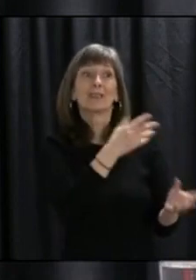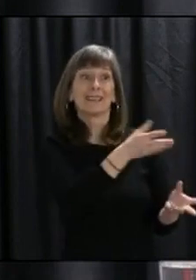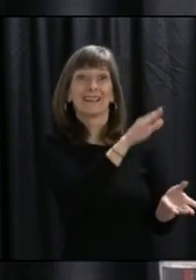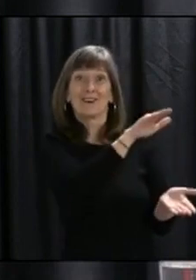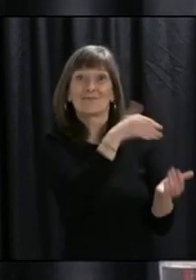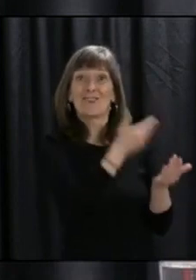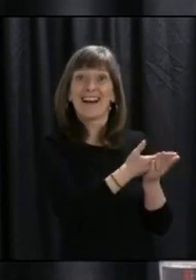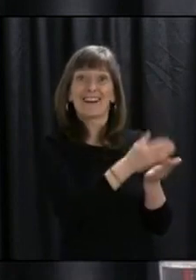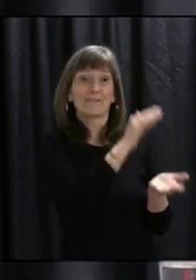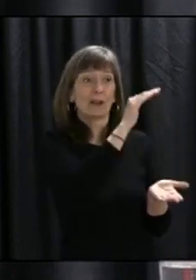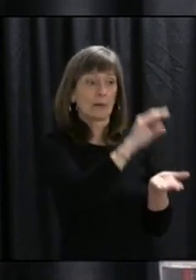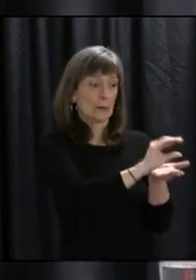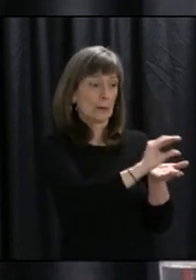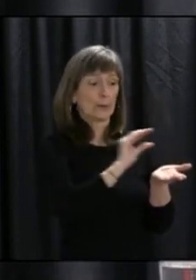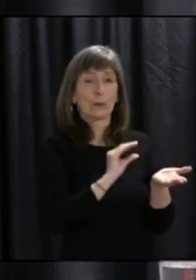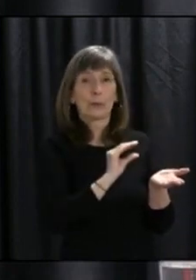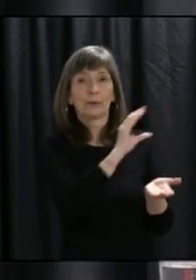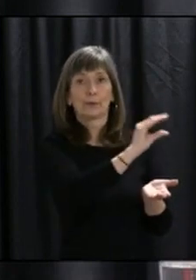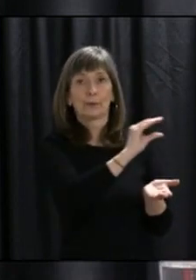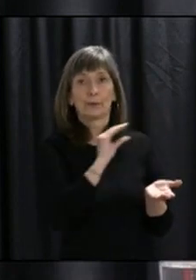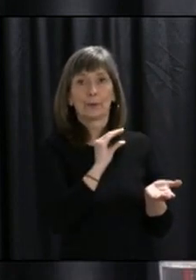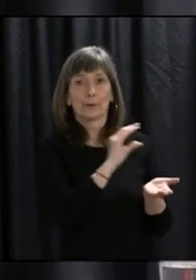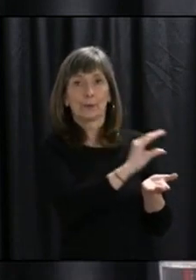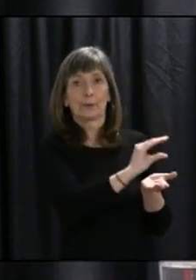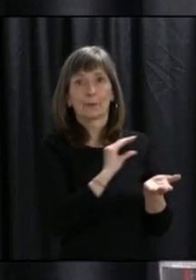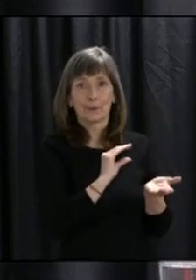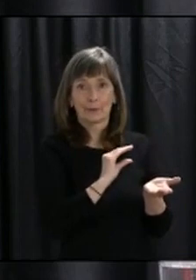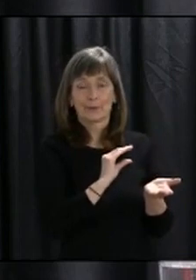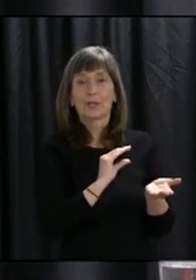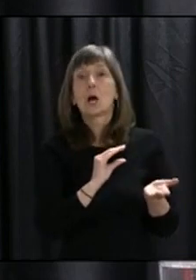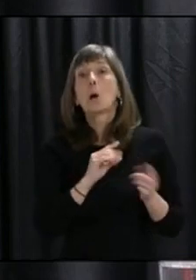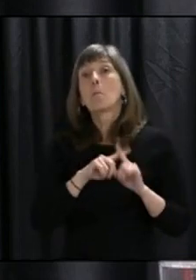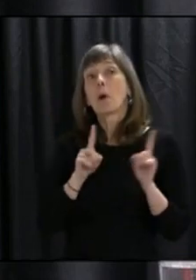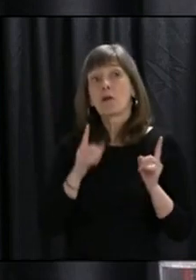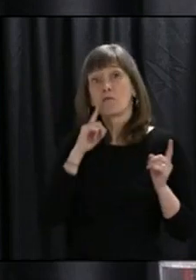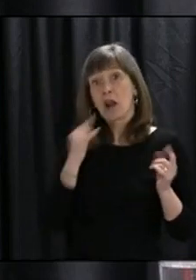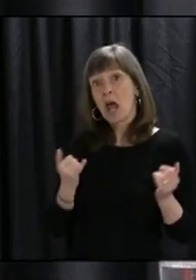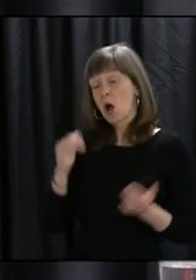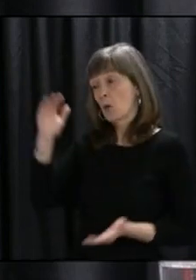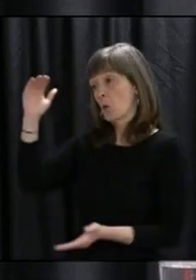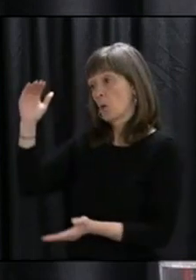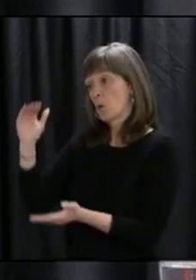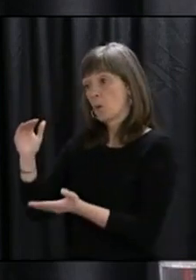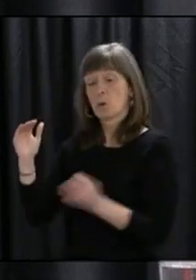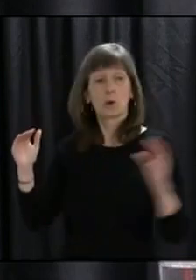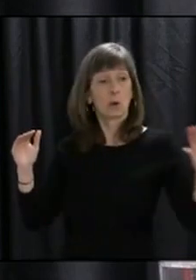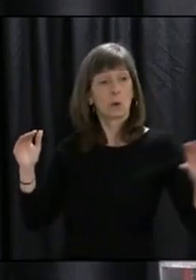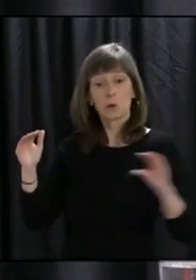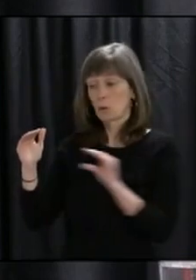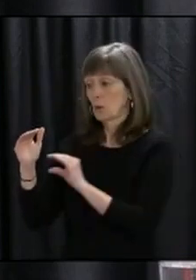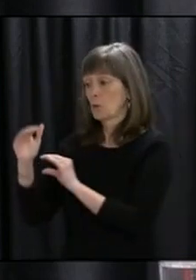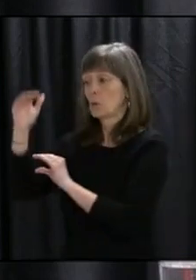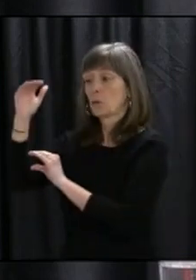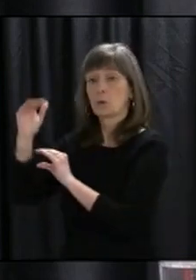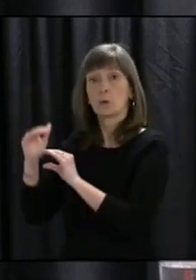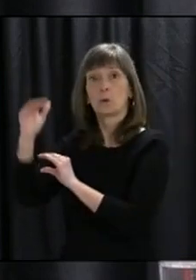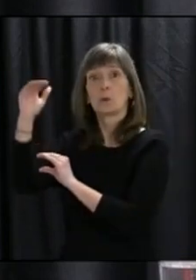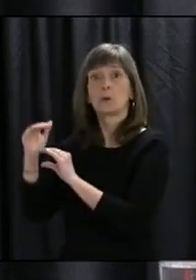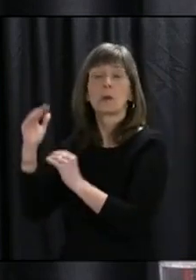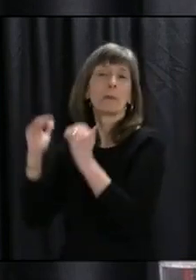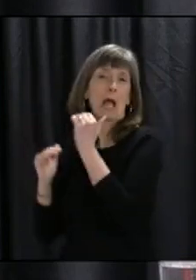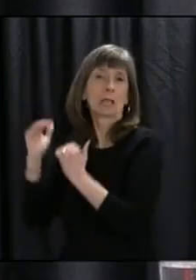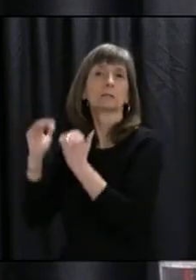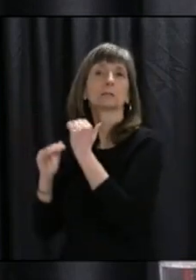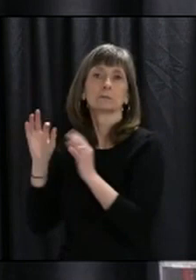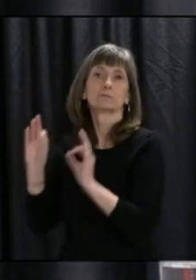burn with our deliveries at the moment. So from the point of view of our most critical, as it were, elements